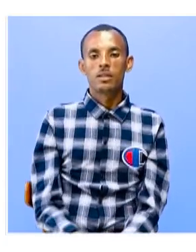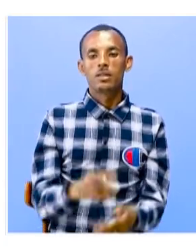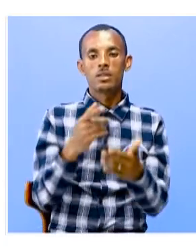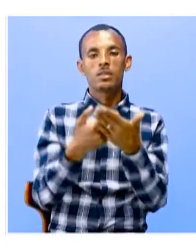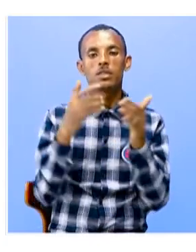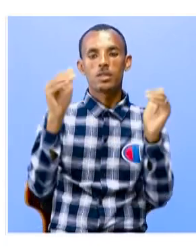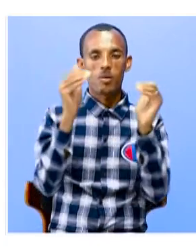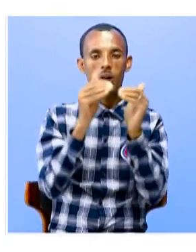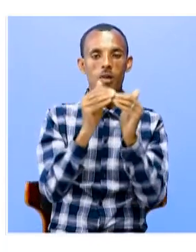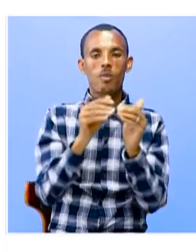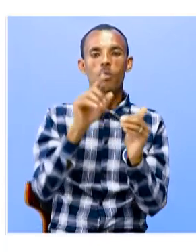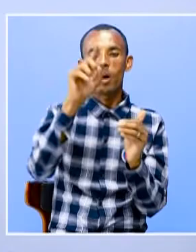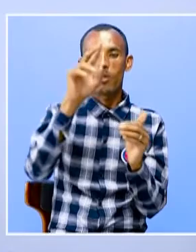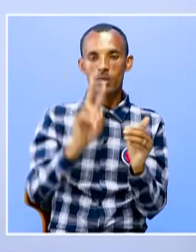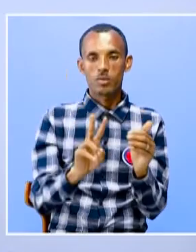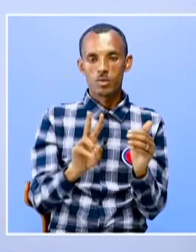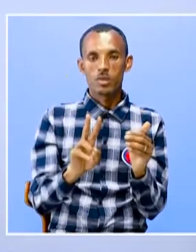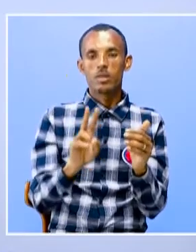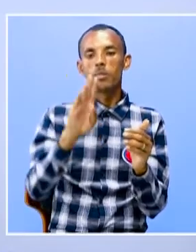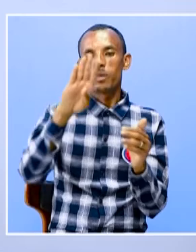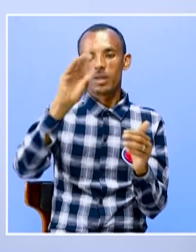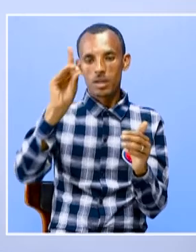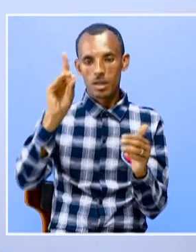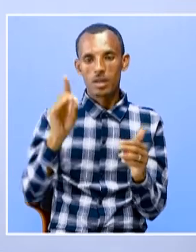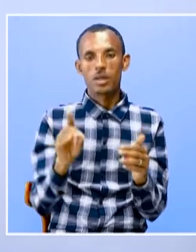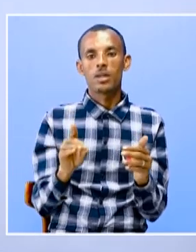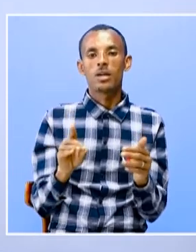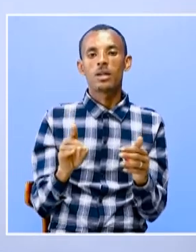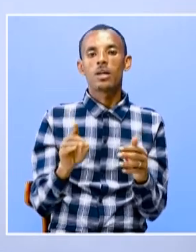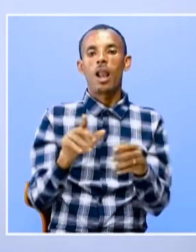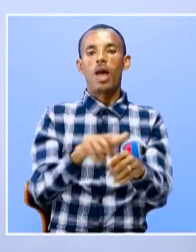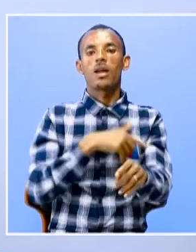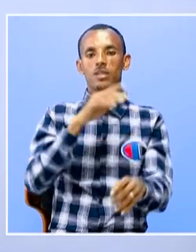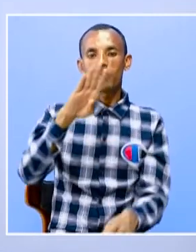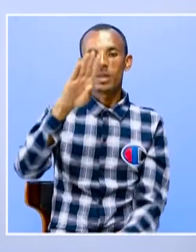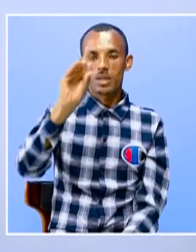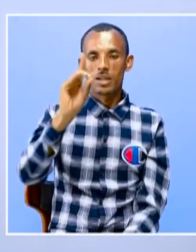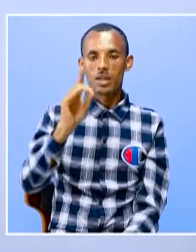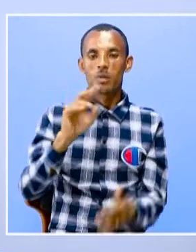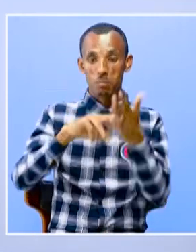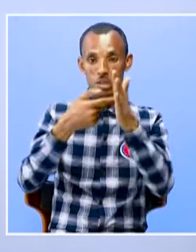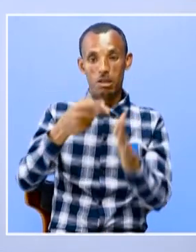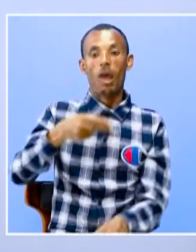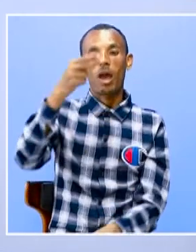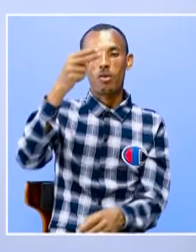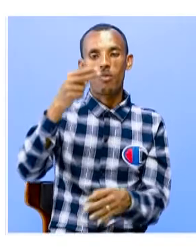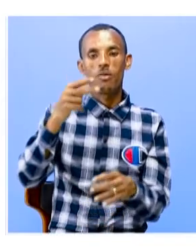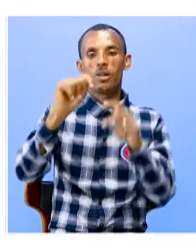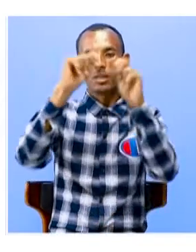will be equal to this half times BD. Length BD, BD is the height of this triangle